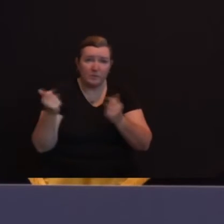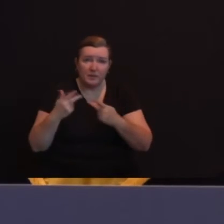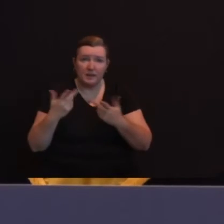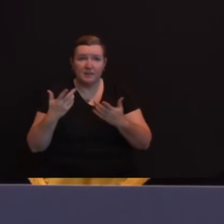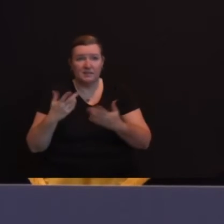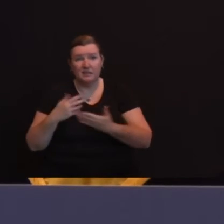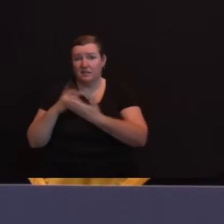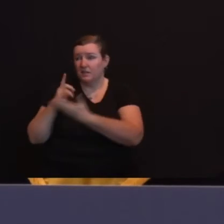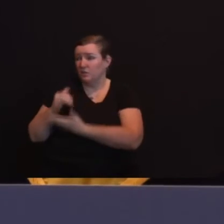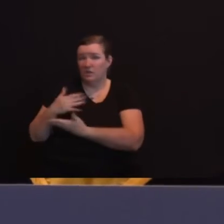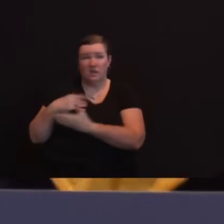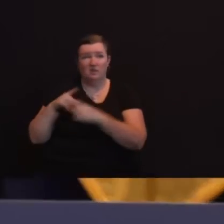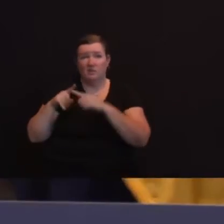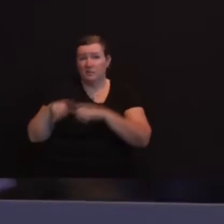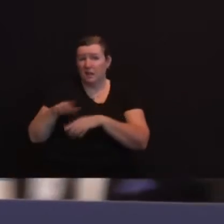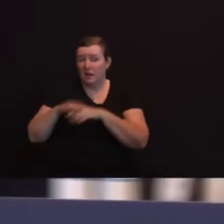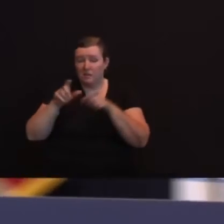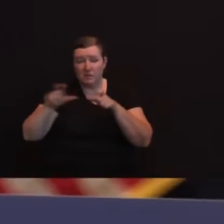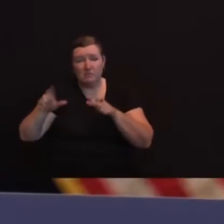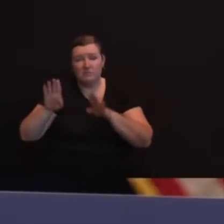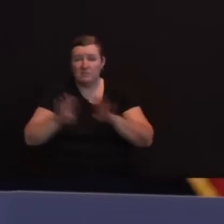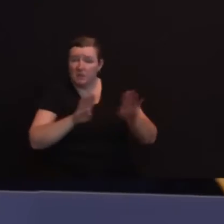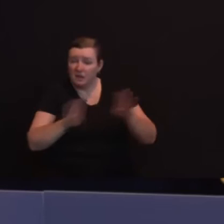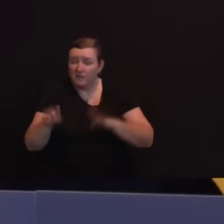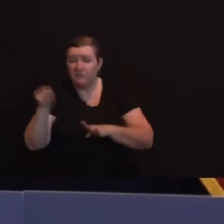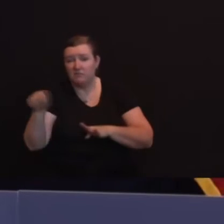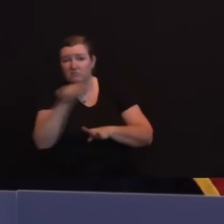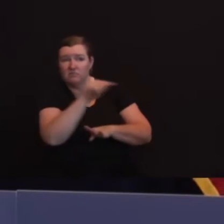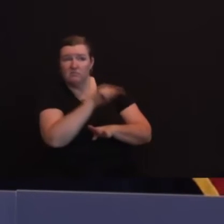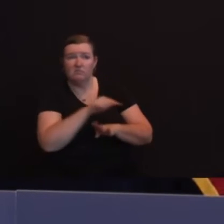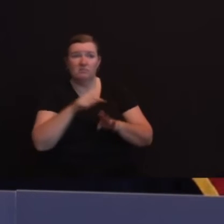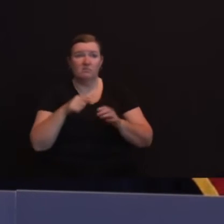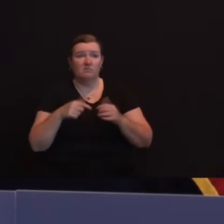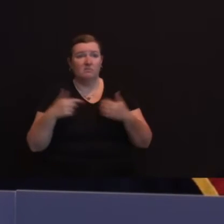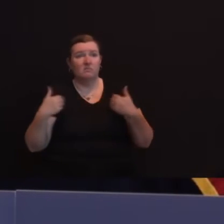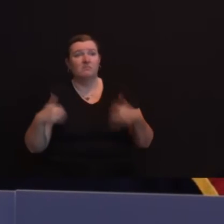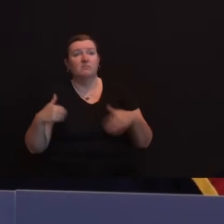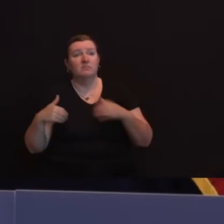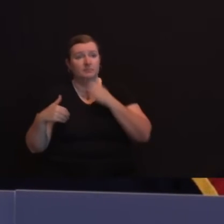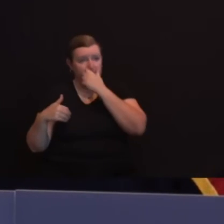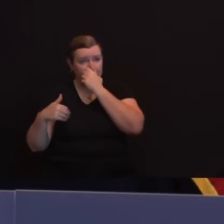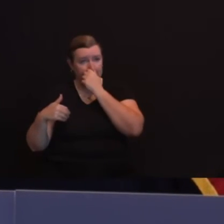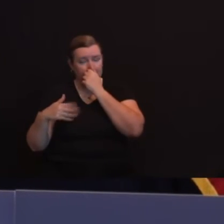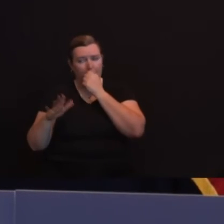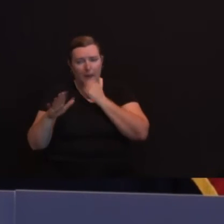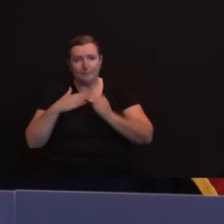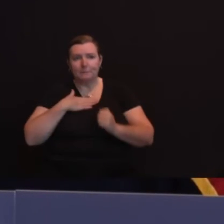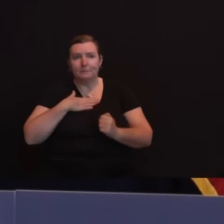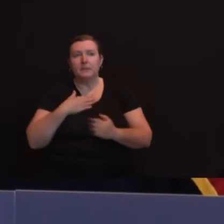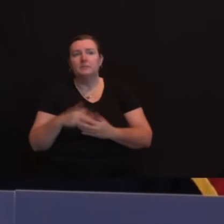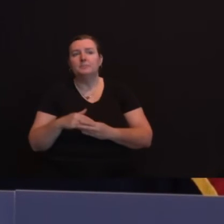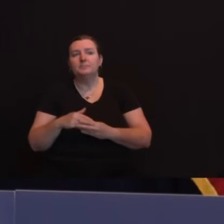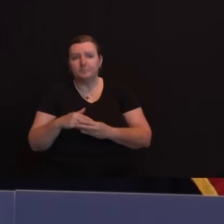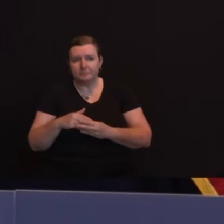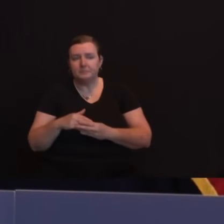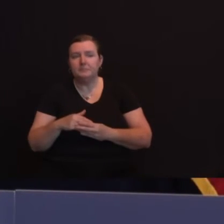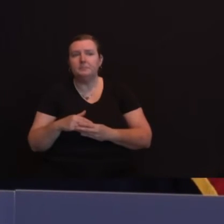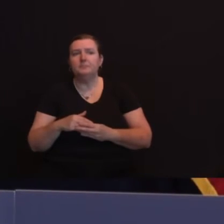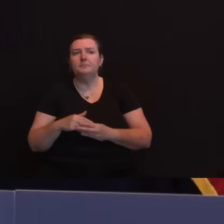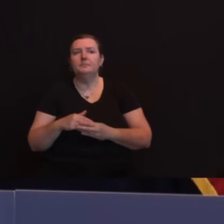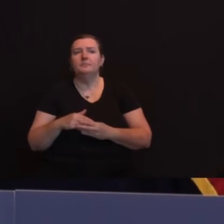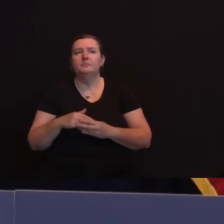behaviors. This is a transmissible, excuse me, a very transmissible virus.